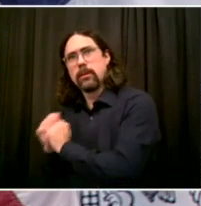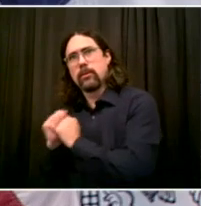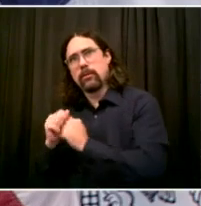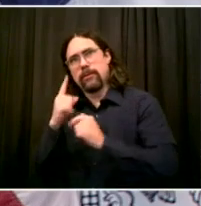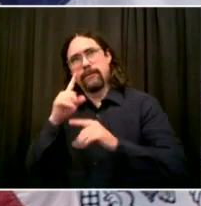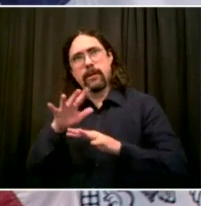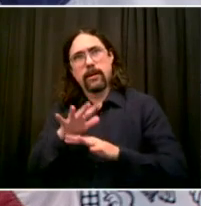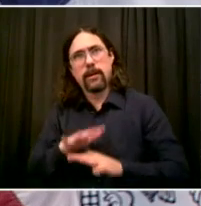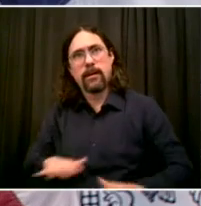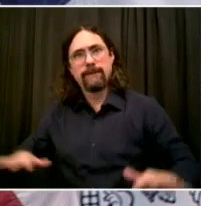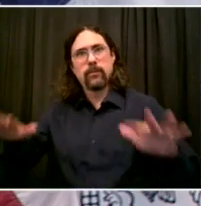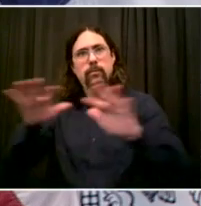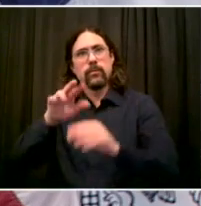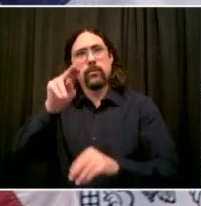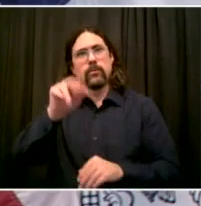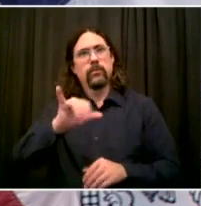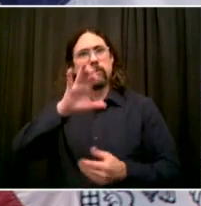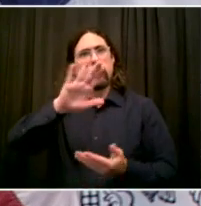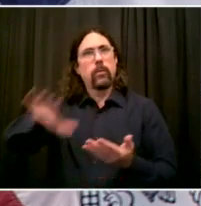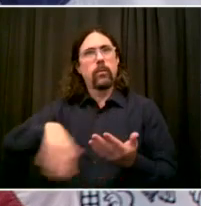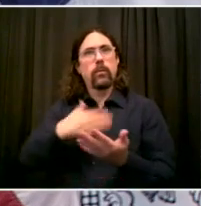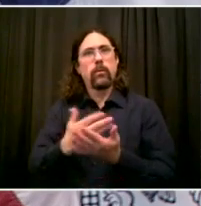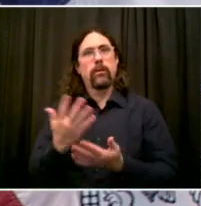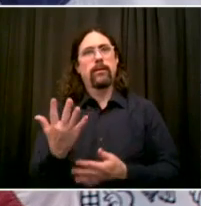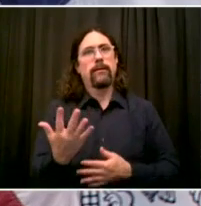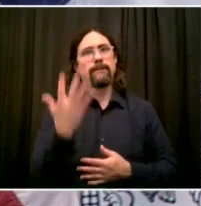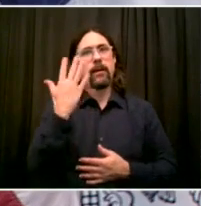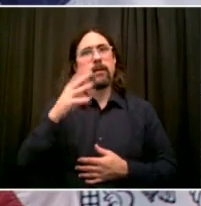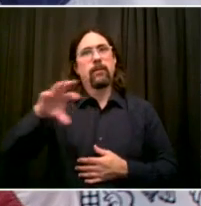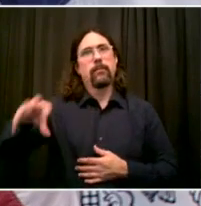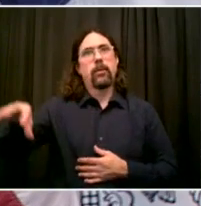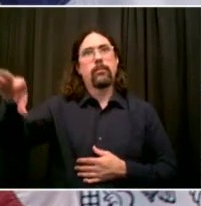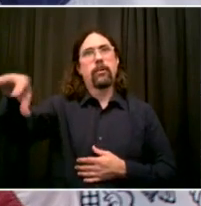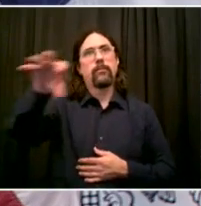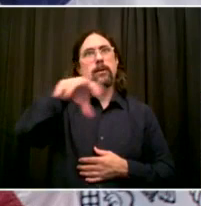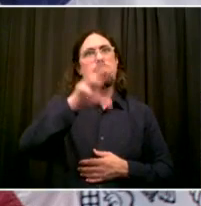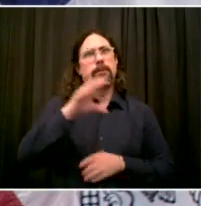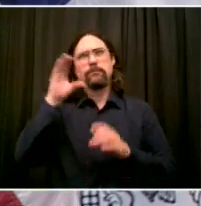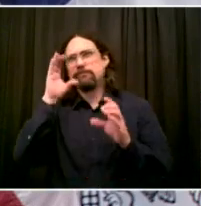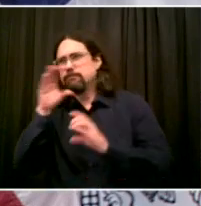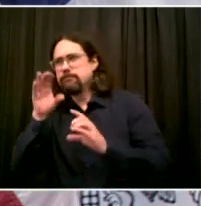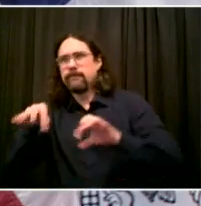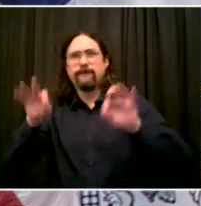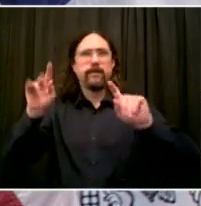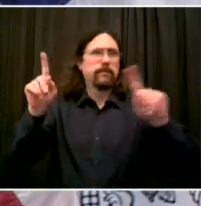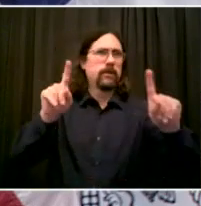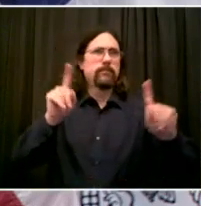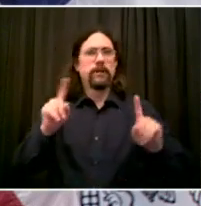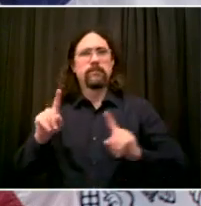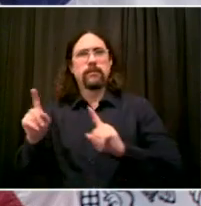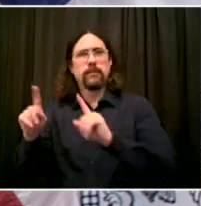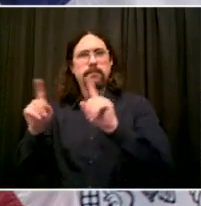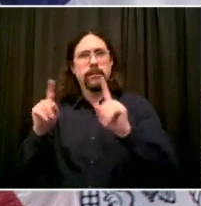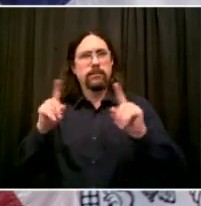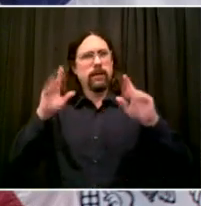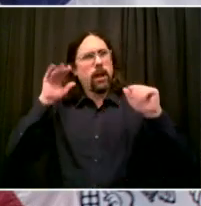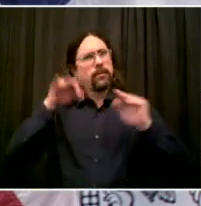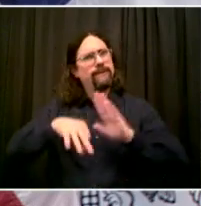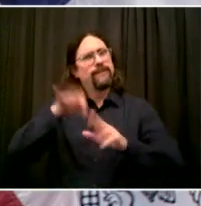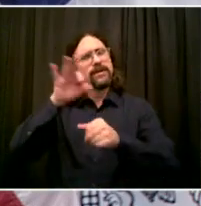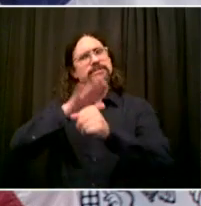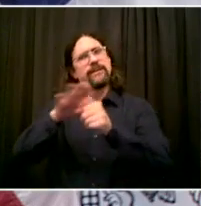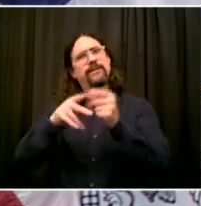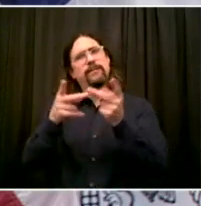So hopefully we will be able to find adequate space in every single borough. Right. So, Steve, really broad-based